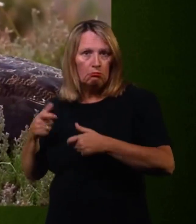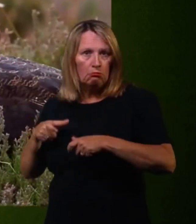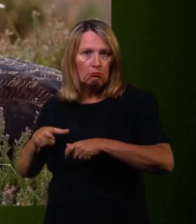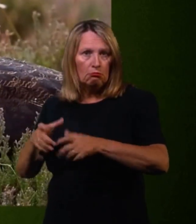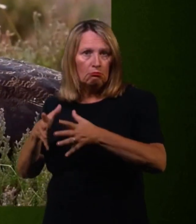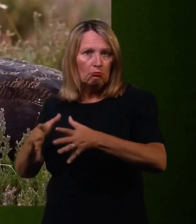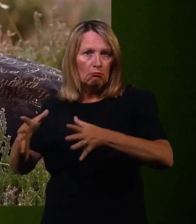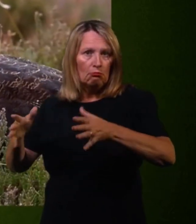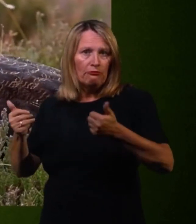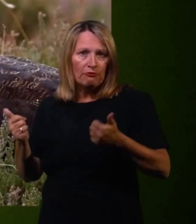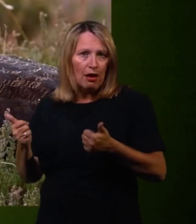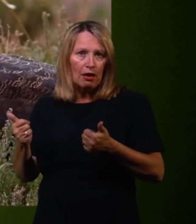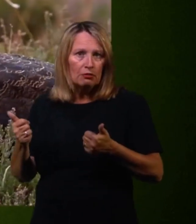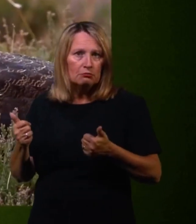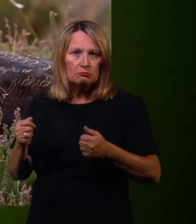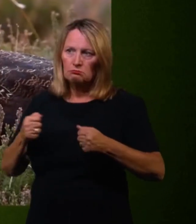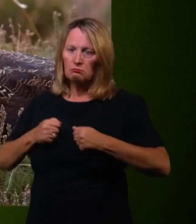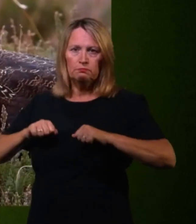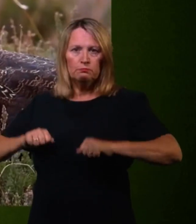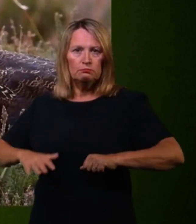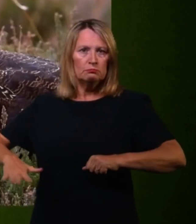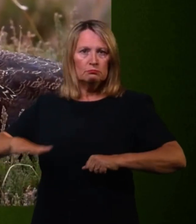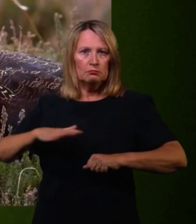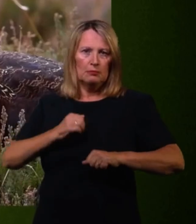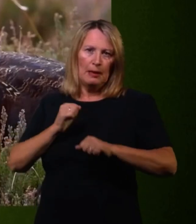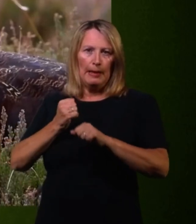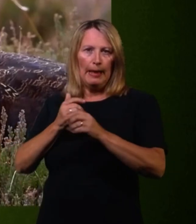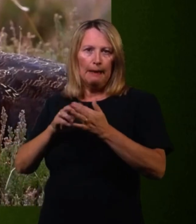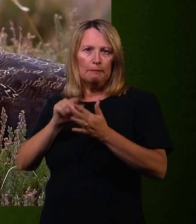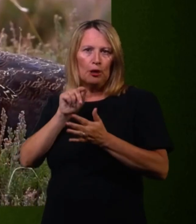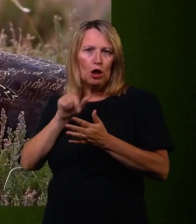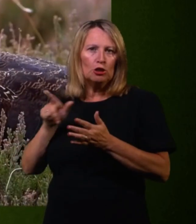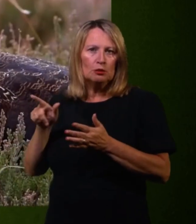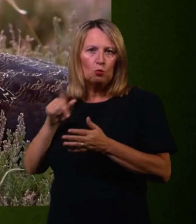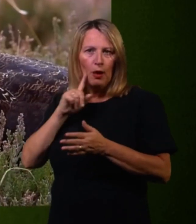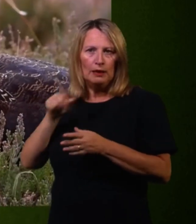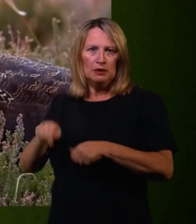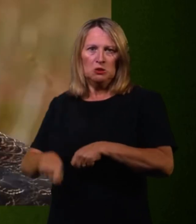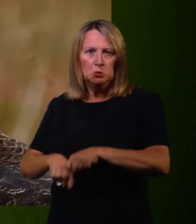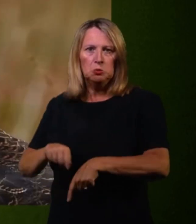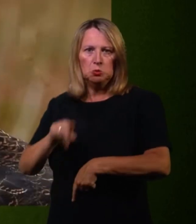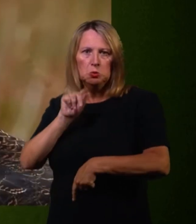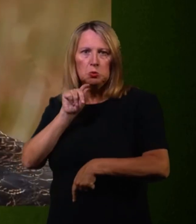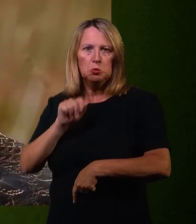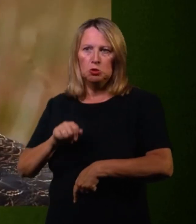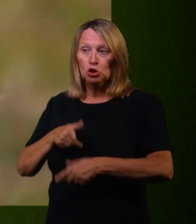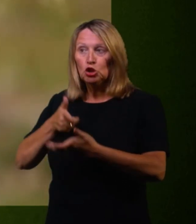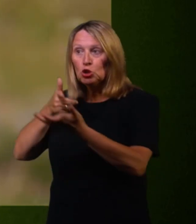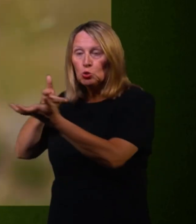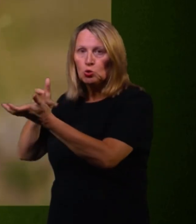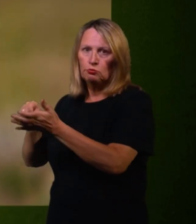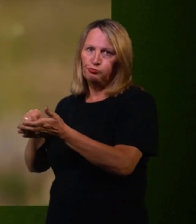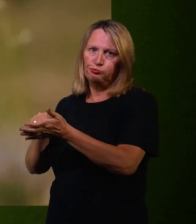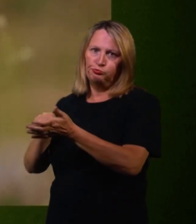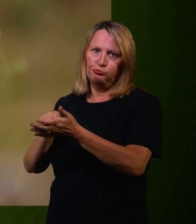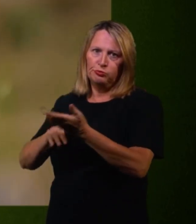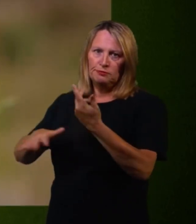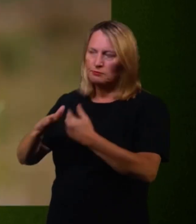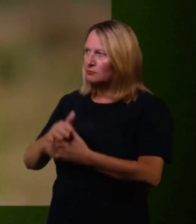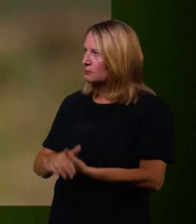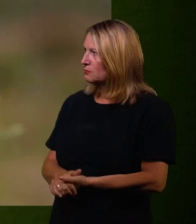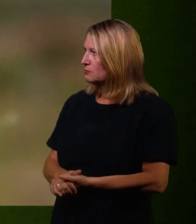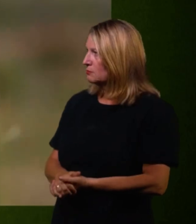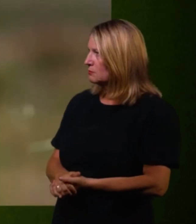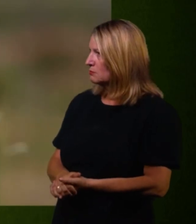They're regarded by many as the pinnacle of game birds because their speed and agility provide challenging shooting on driven grouse moors.